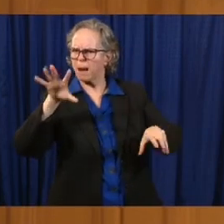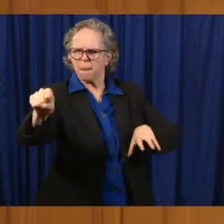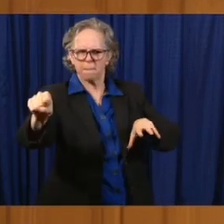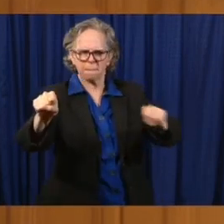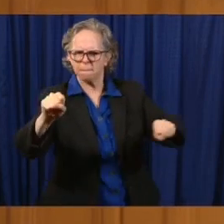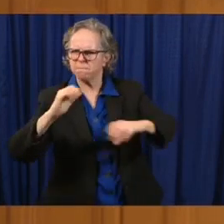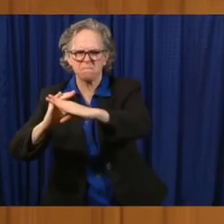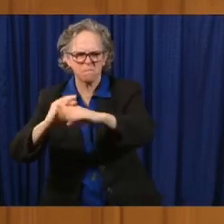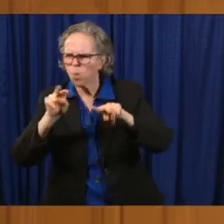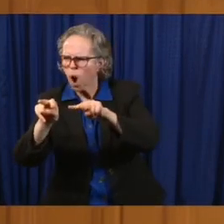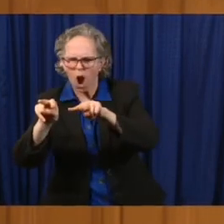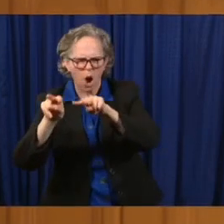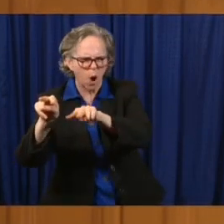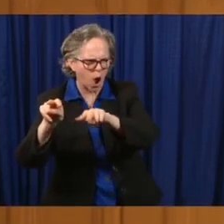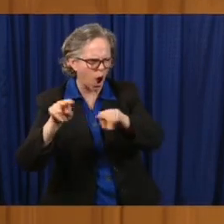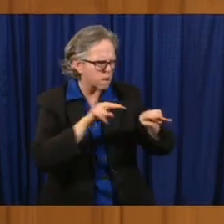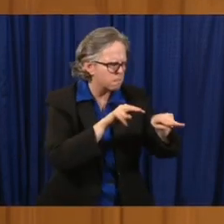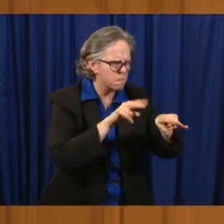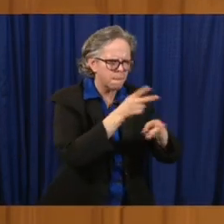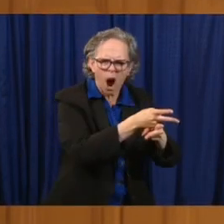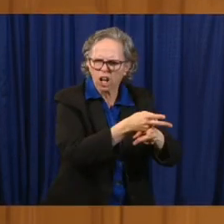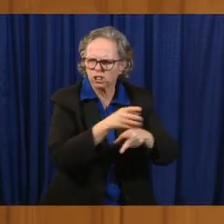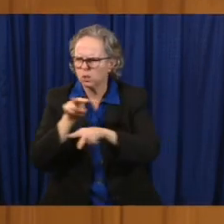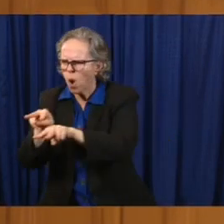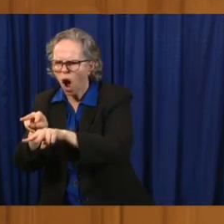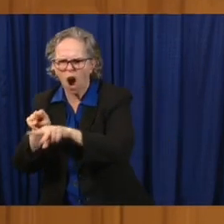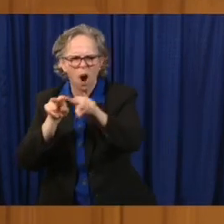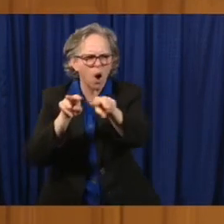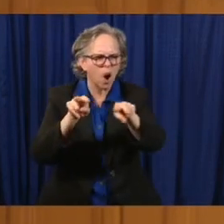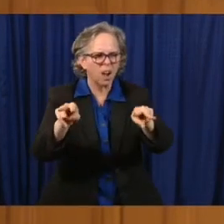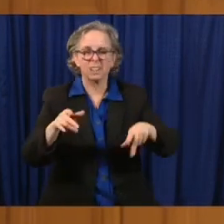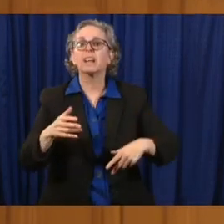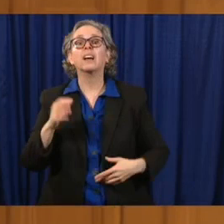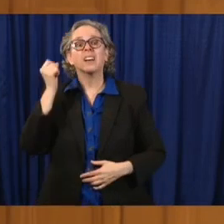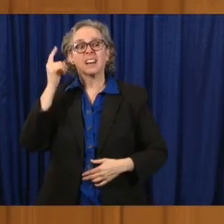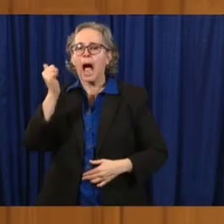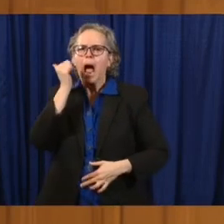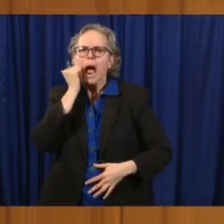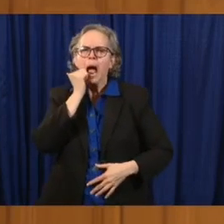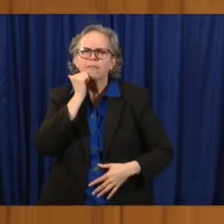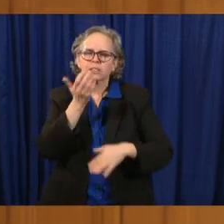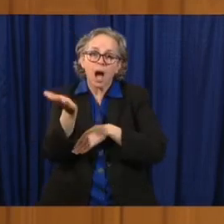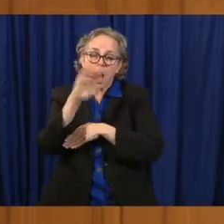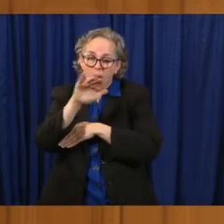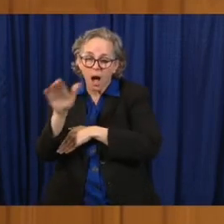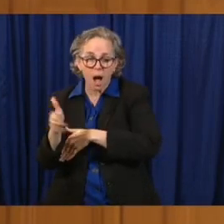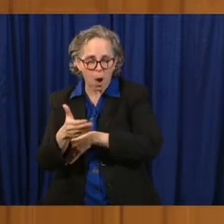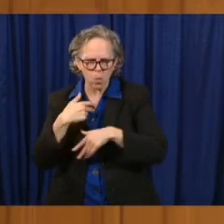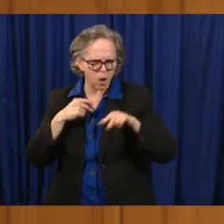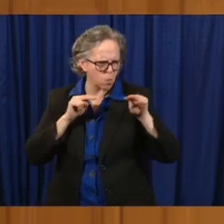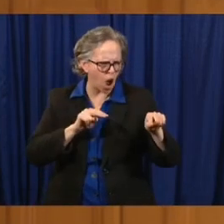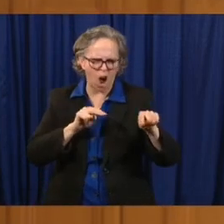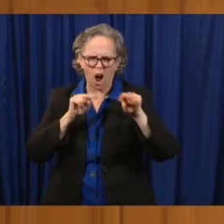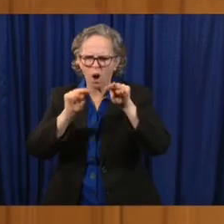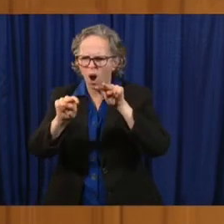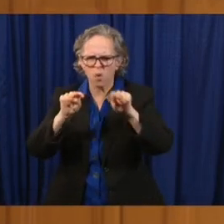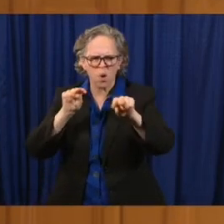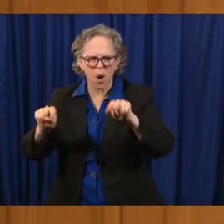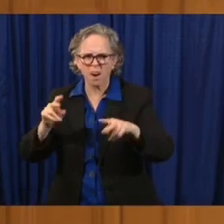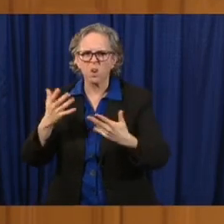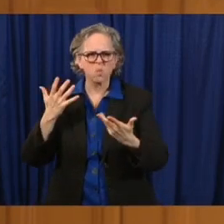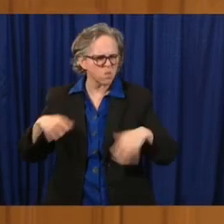this is work that we are doing day and night. We're working alongside the industries and all